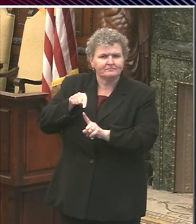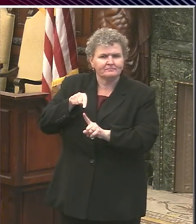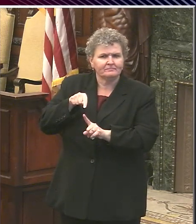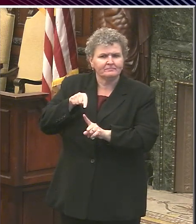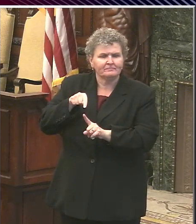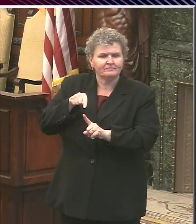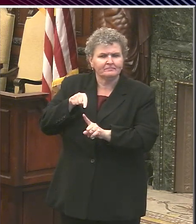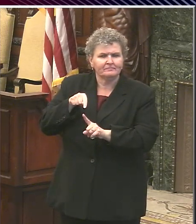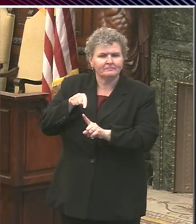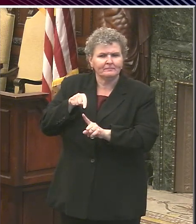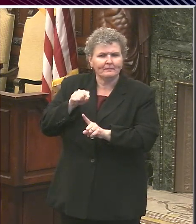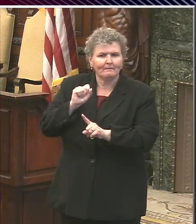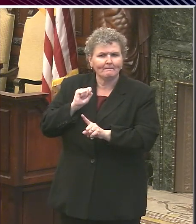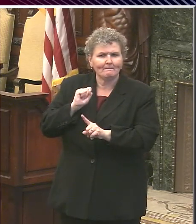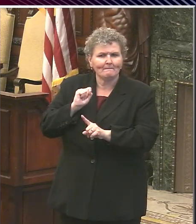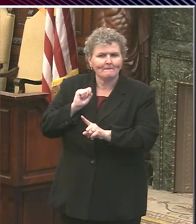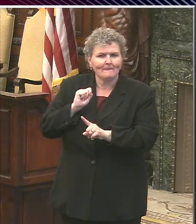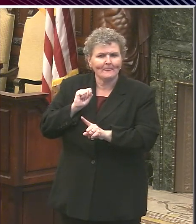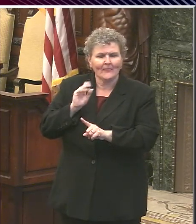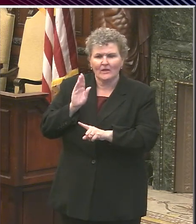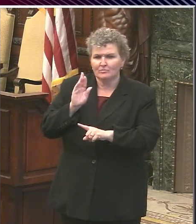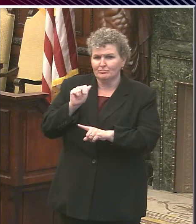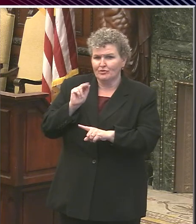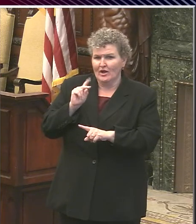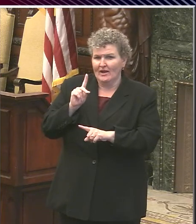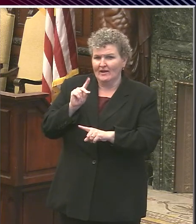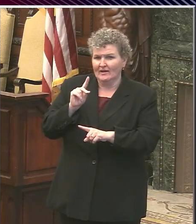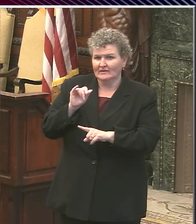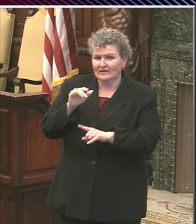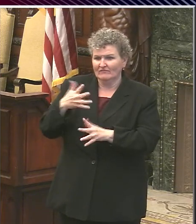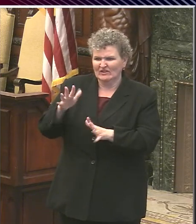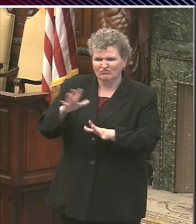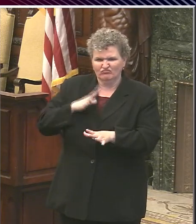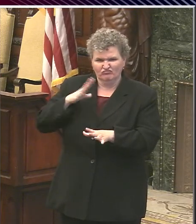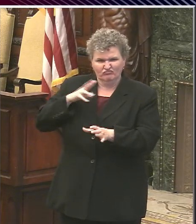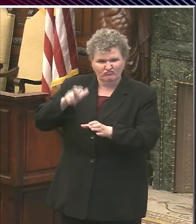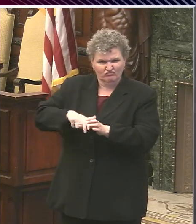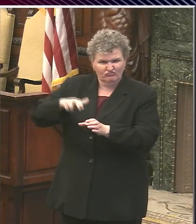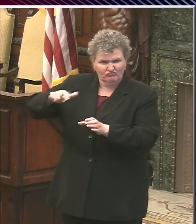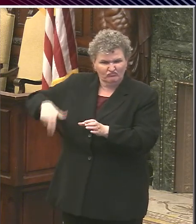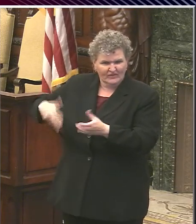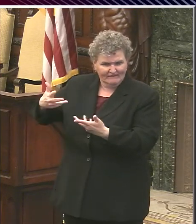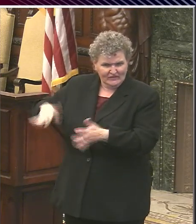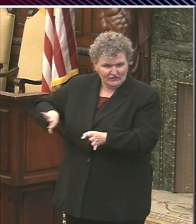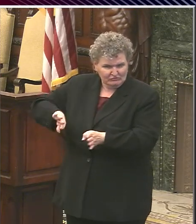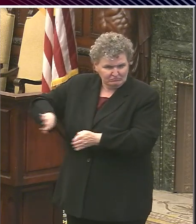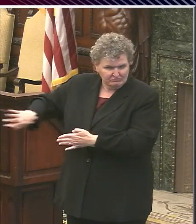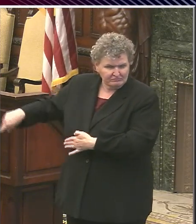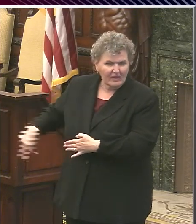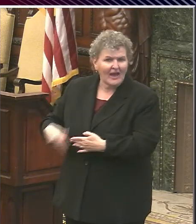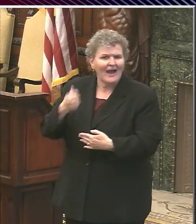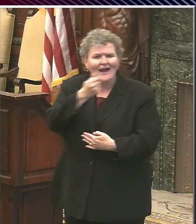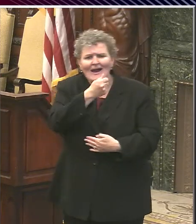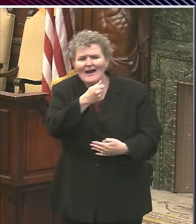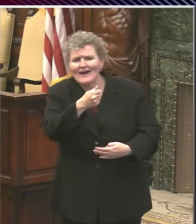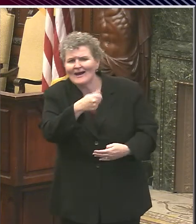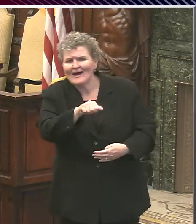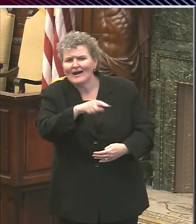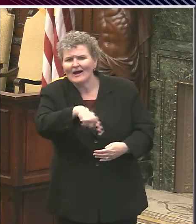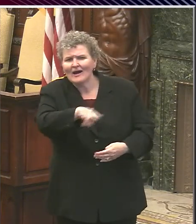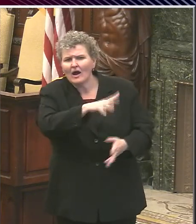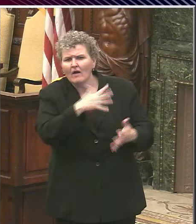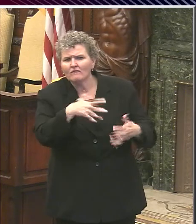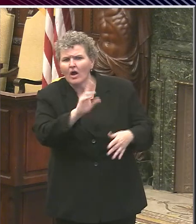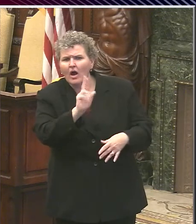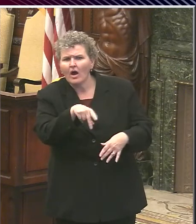when Brian Abernathy is officially stepping down. Any update you can give on the